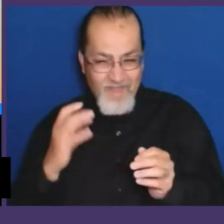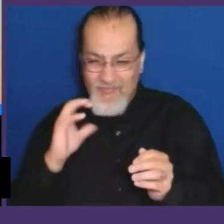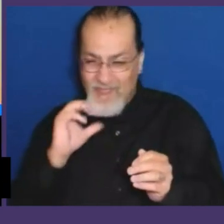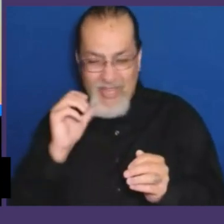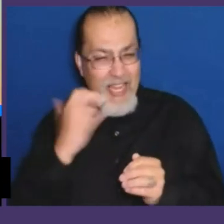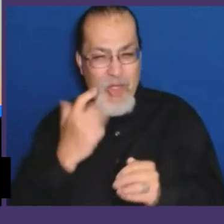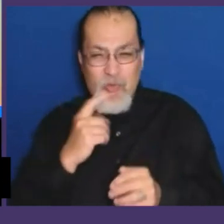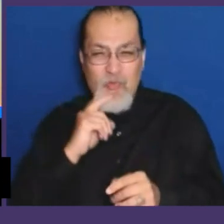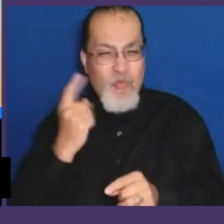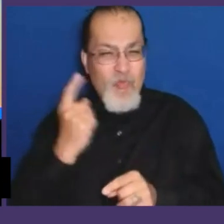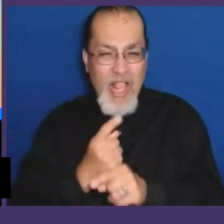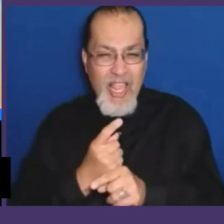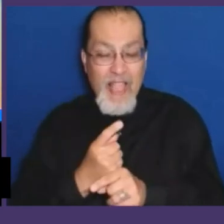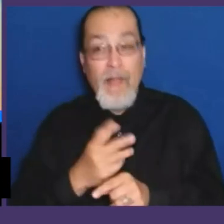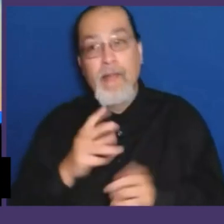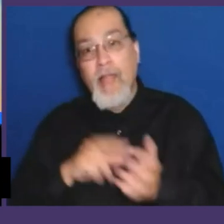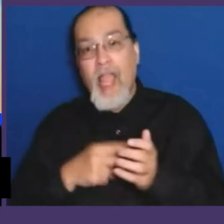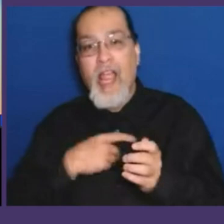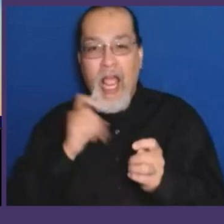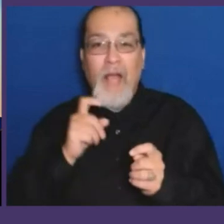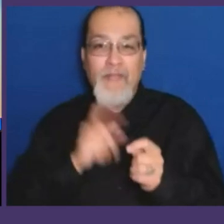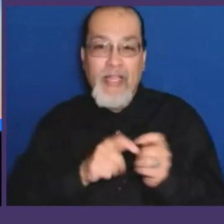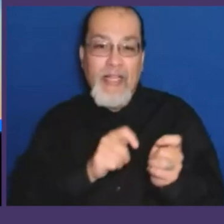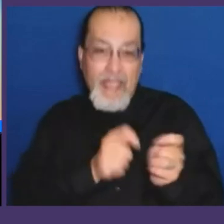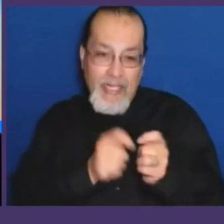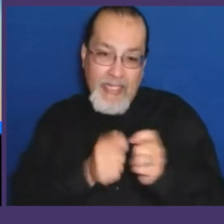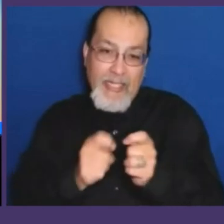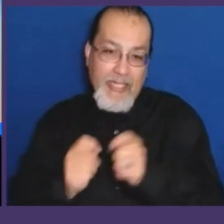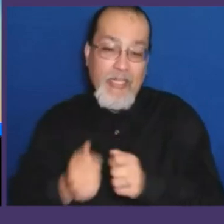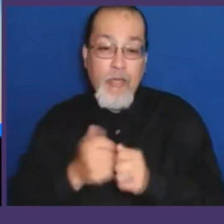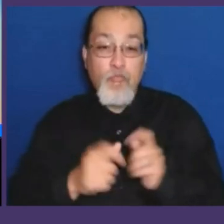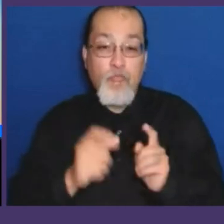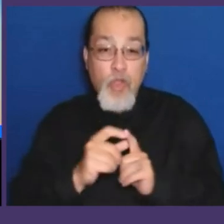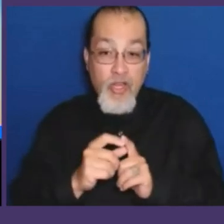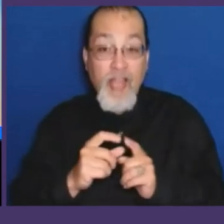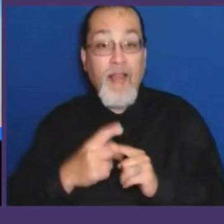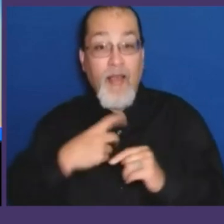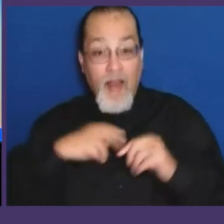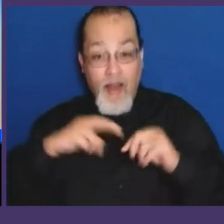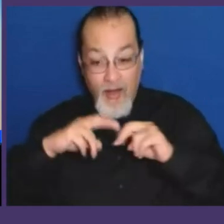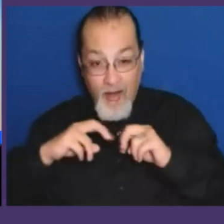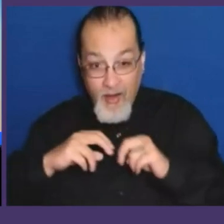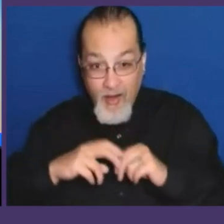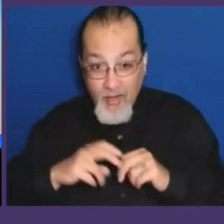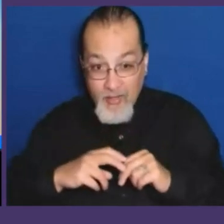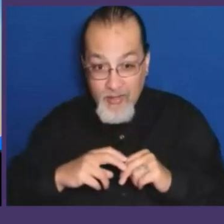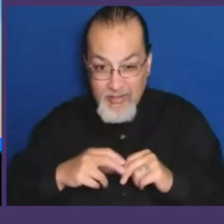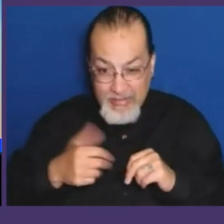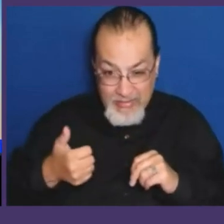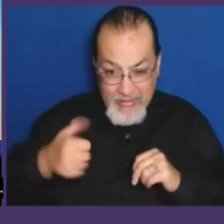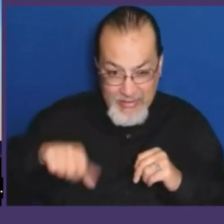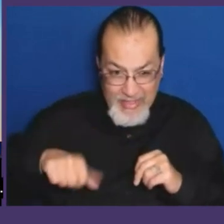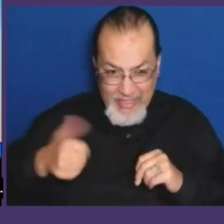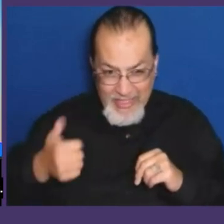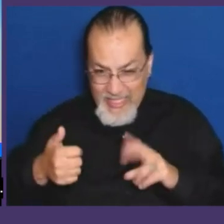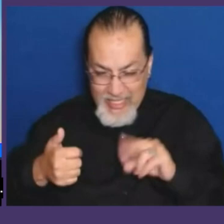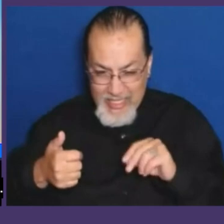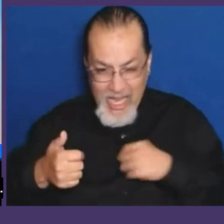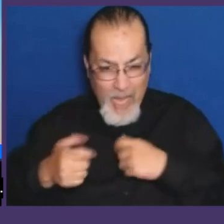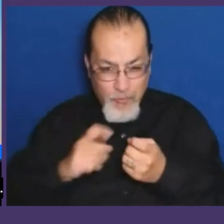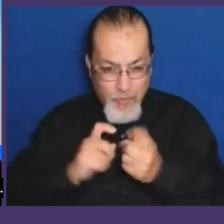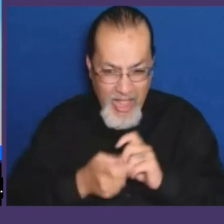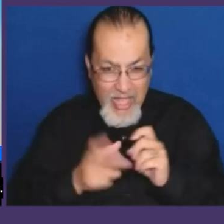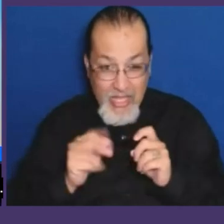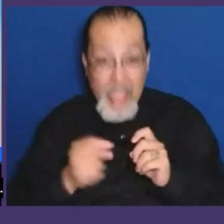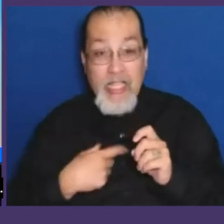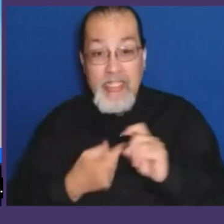process almost inspecting what I'm writing and judging whether it looks good or not. And then maybe I delete, and maybe I reframe it, and then